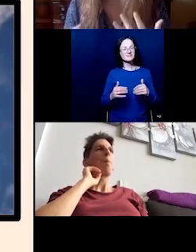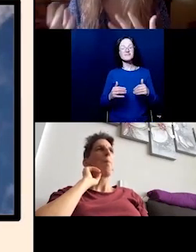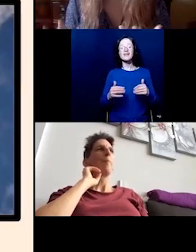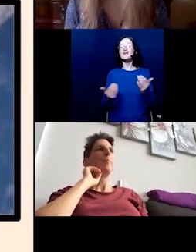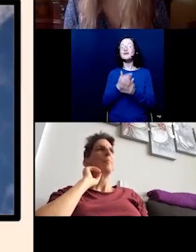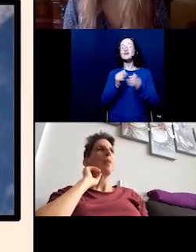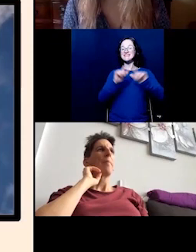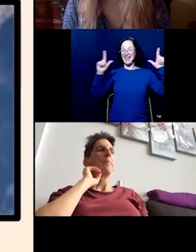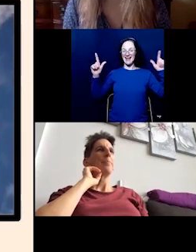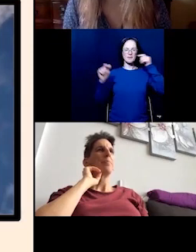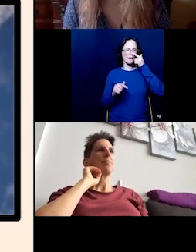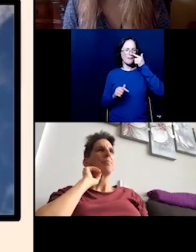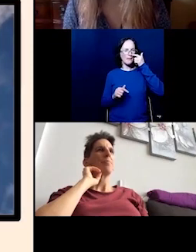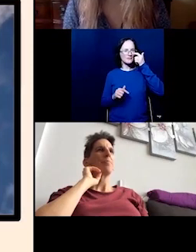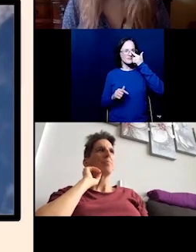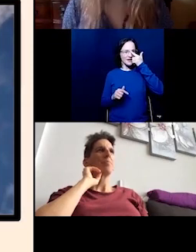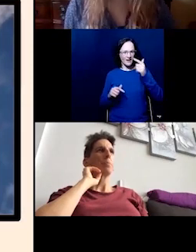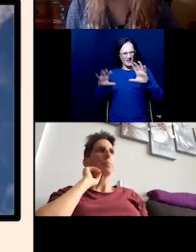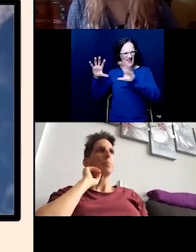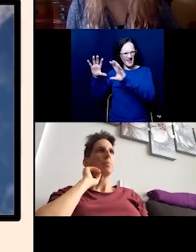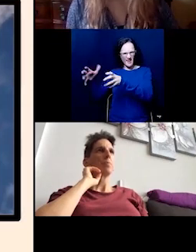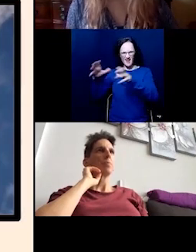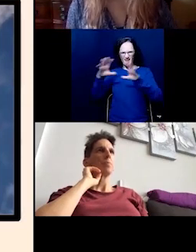does somebody want to talk about it?